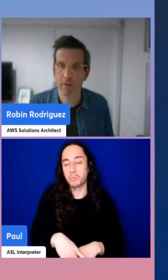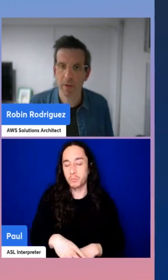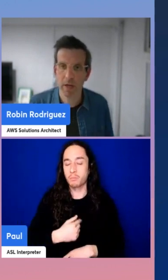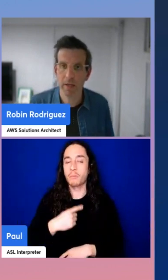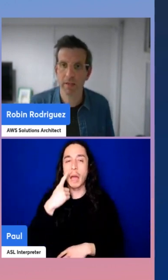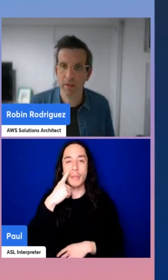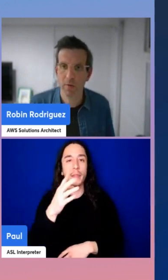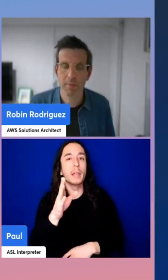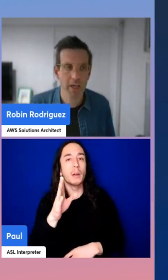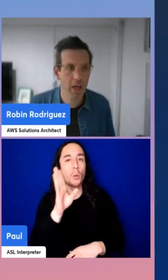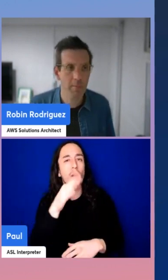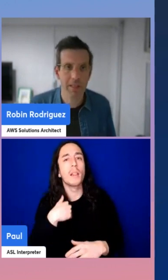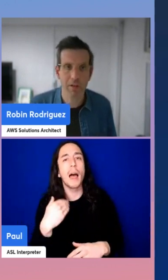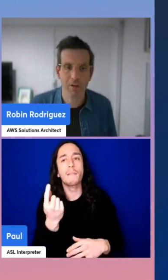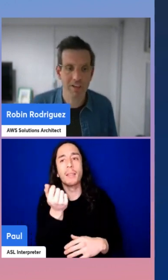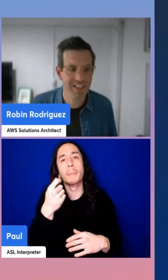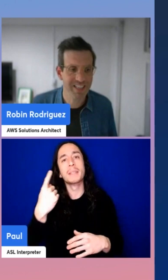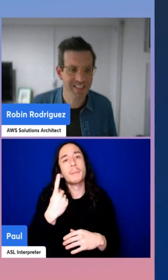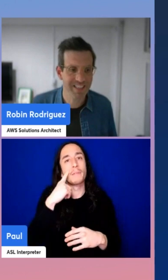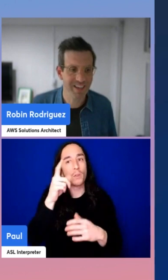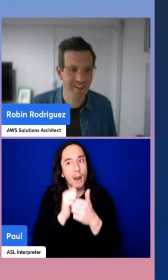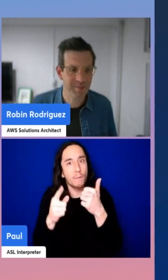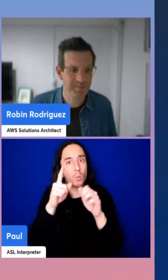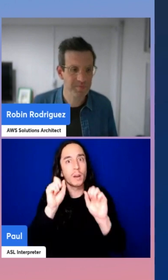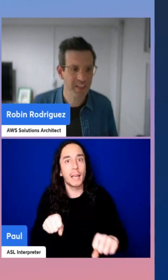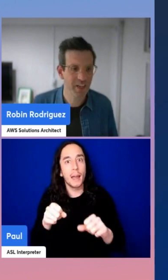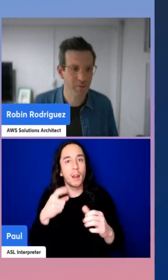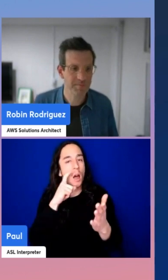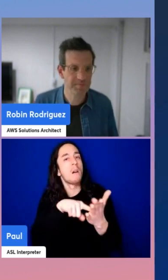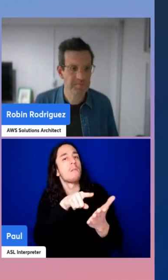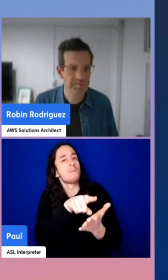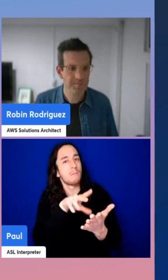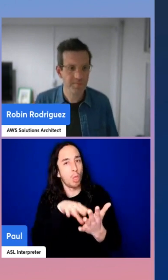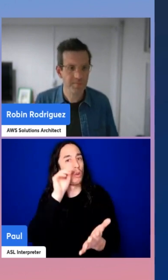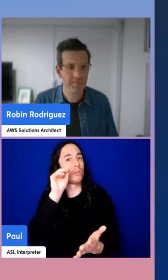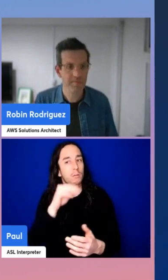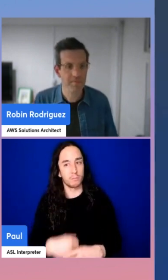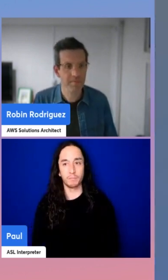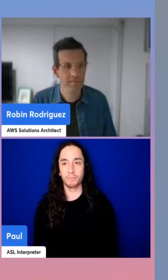for everybody to pick up and learn and consider here.